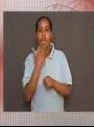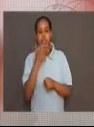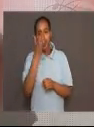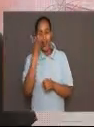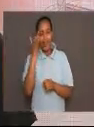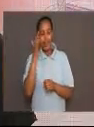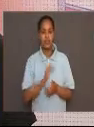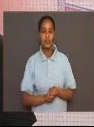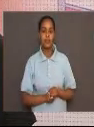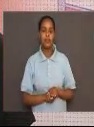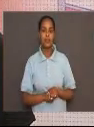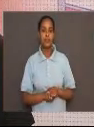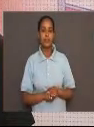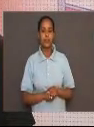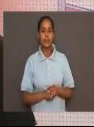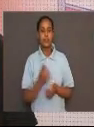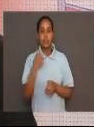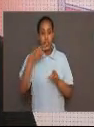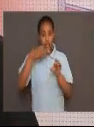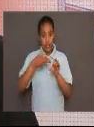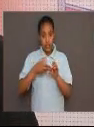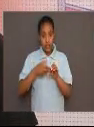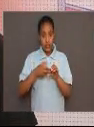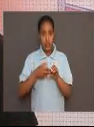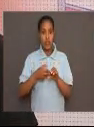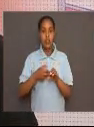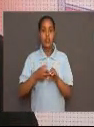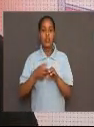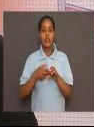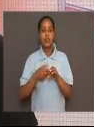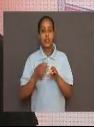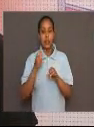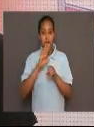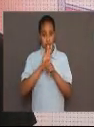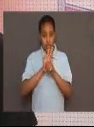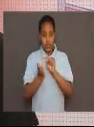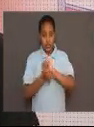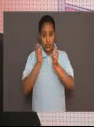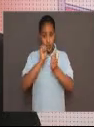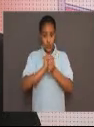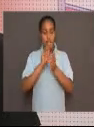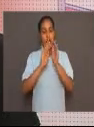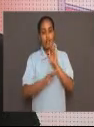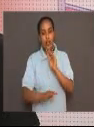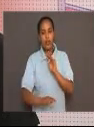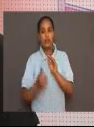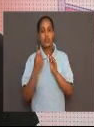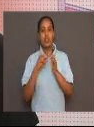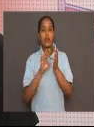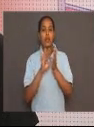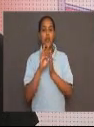darkened. The gas then reacted to the pressure change by reducing the number